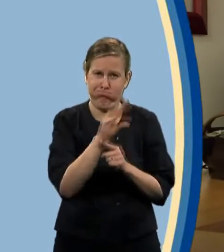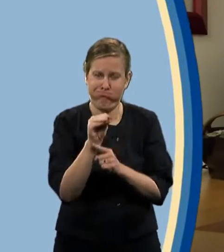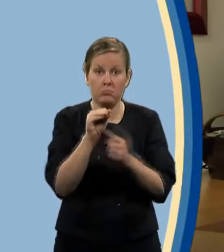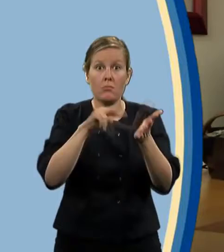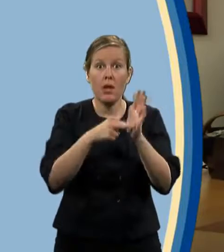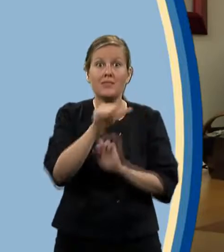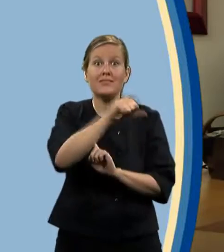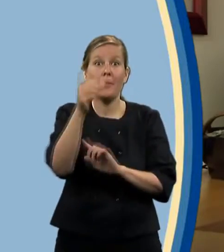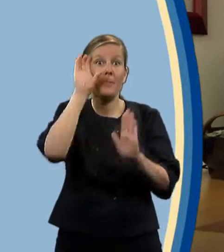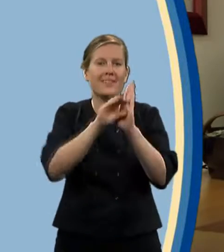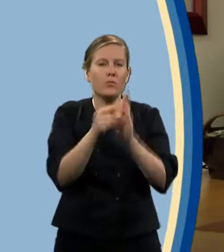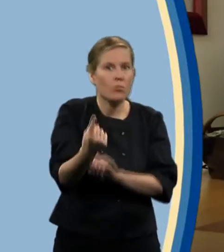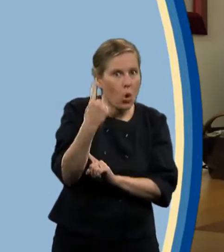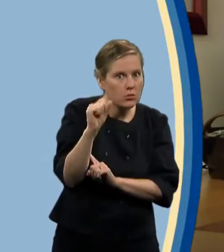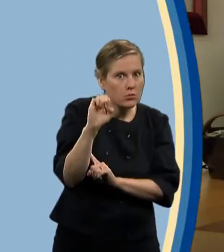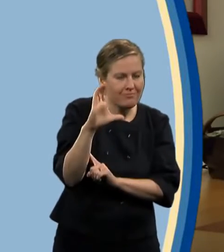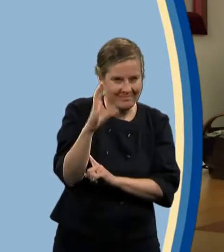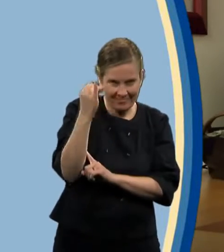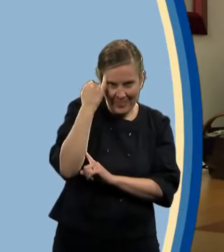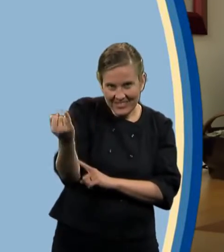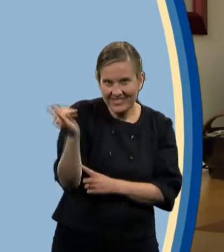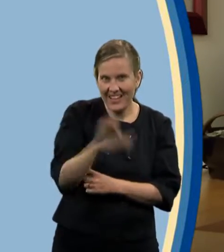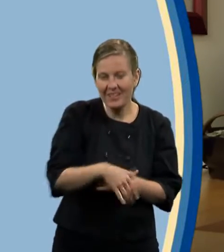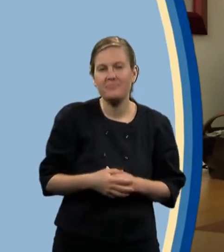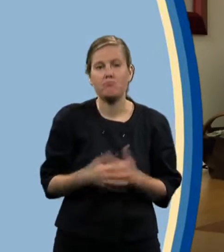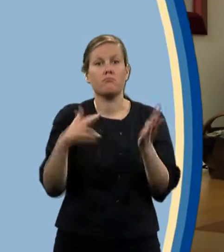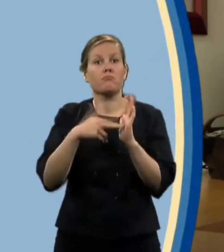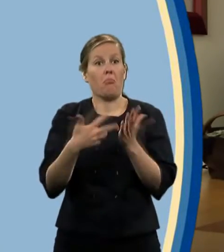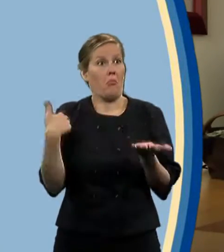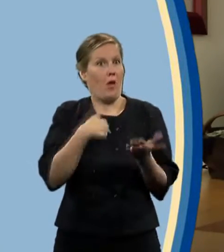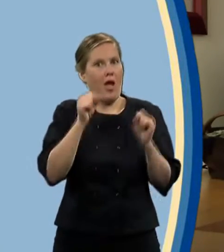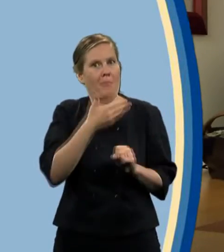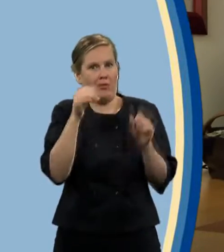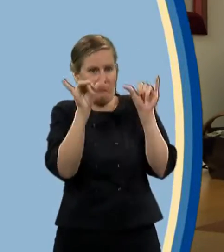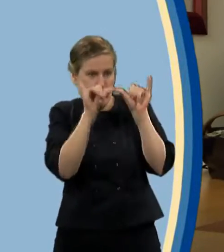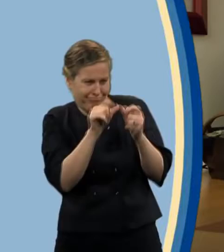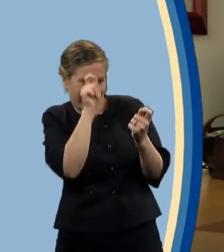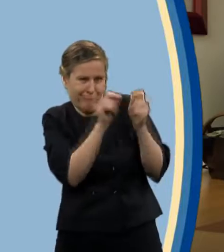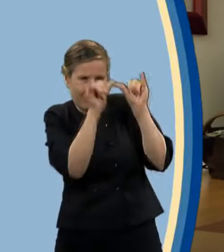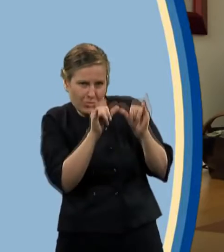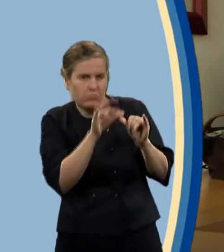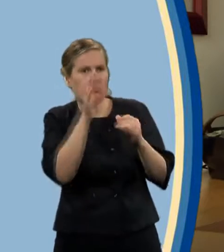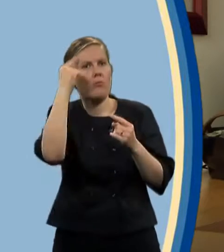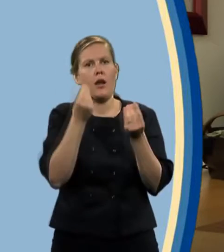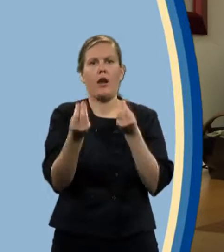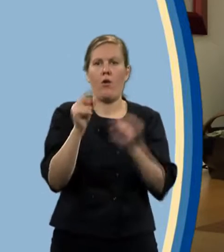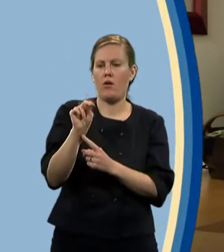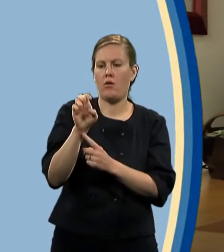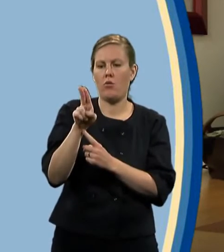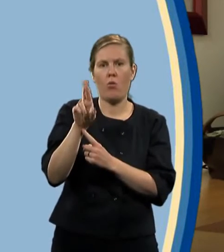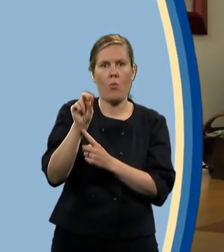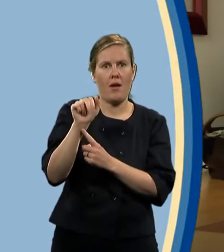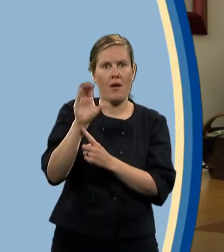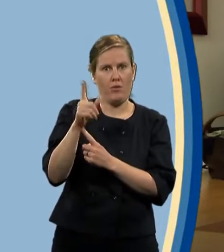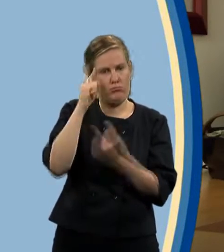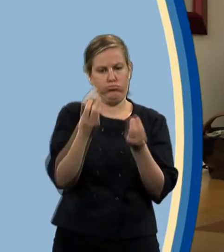a second. So you can imagine that gives us a closer measure, a more accurate measure of neuronal activity than the